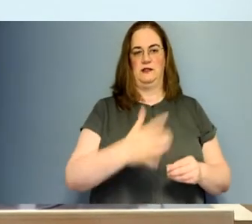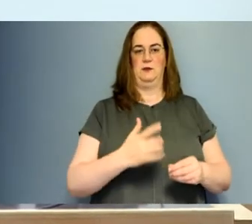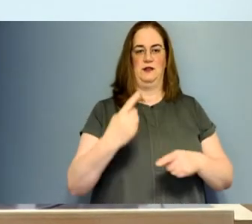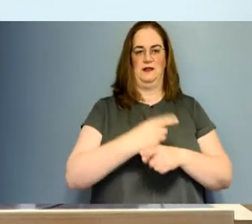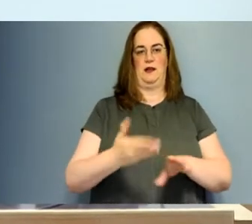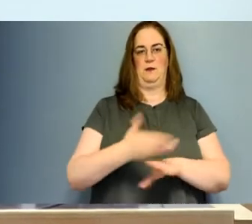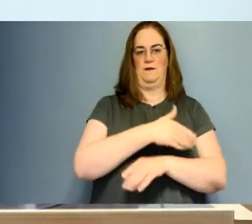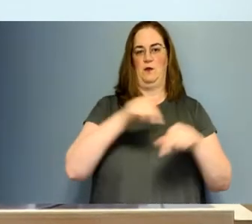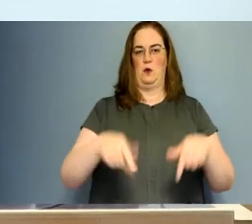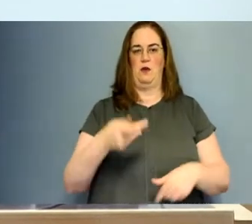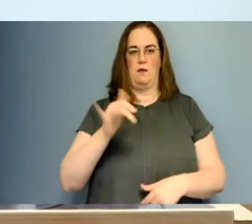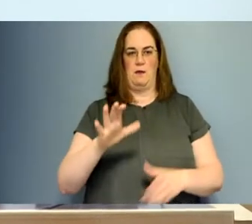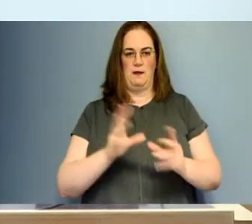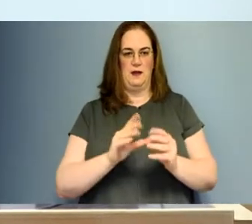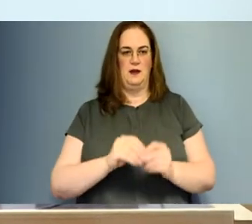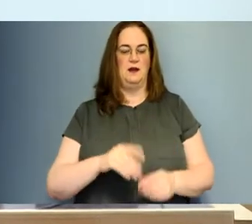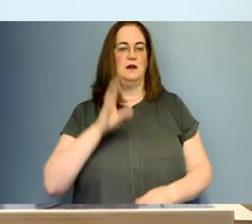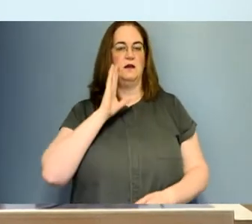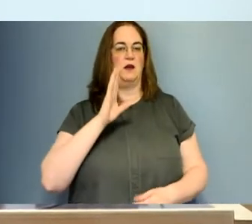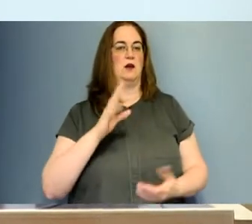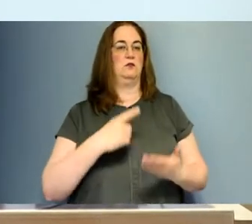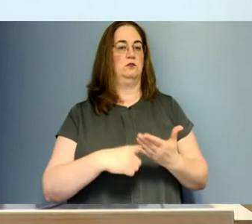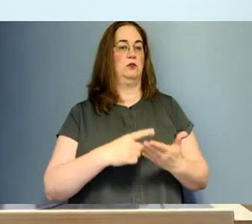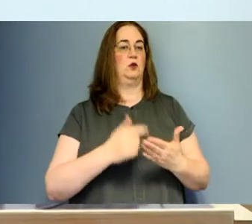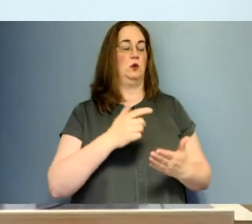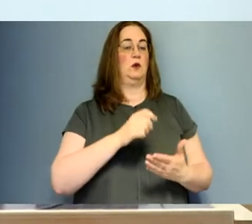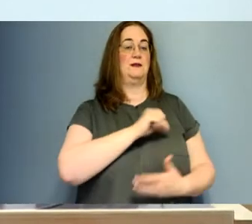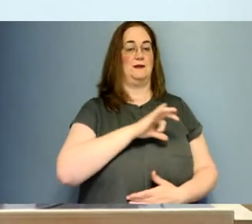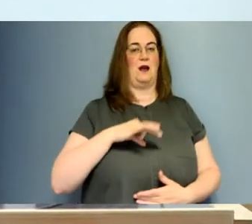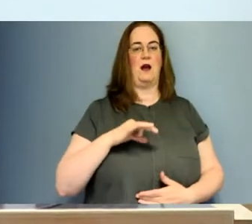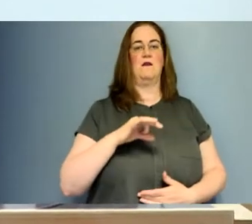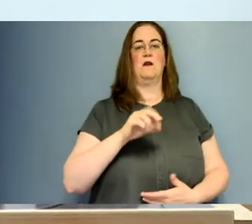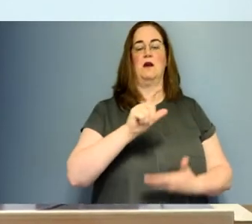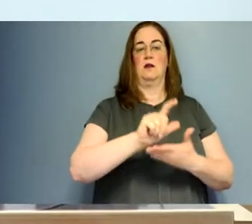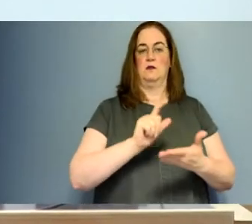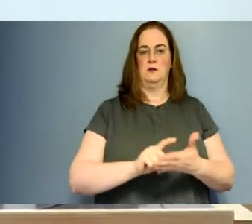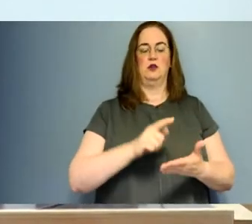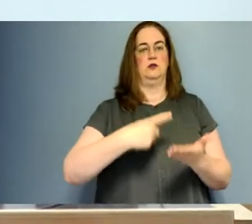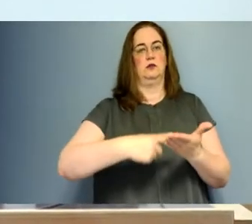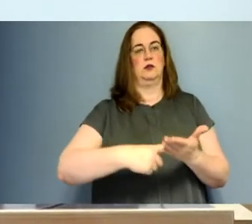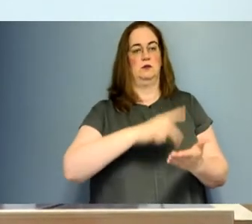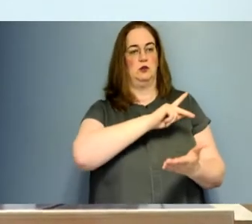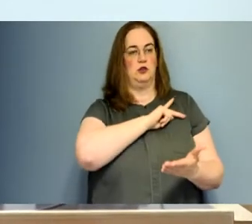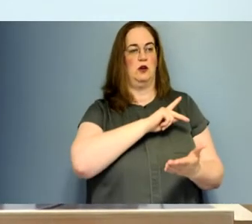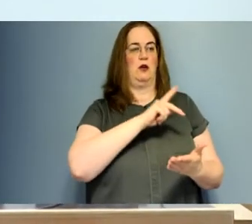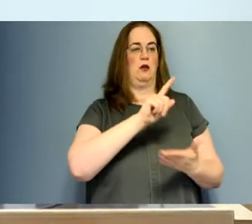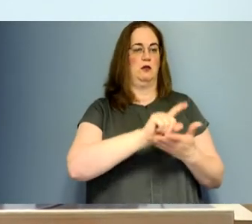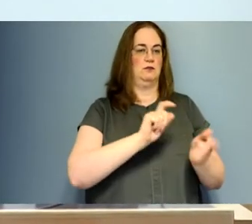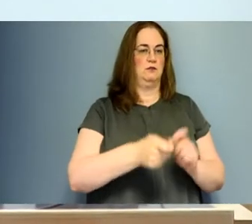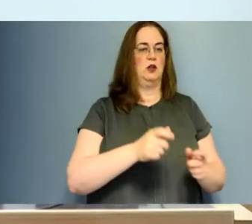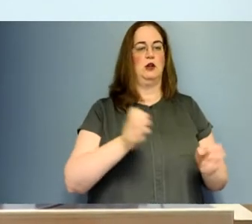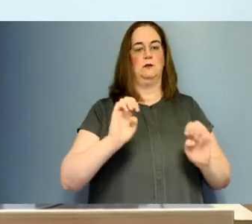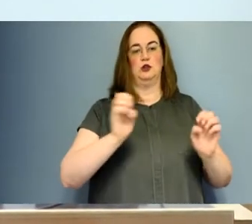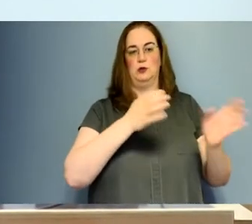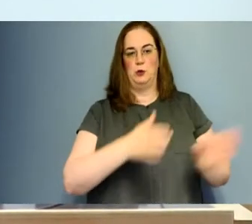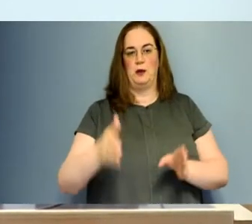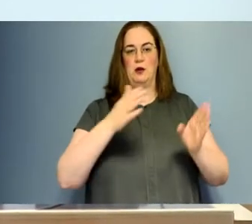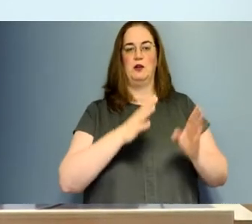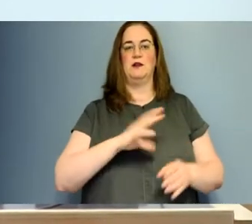before the public meeting. They conducted that with staff and legal counsel to discuss personnel and employment matters, emergency